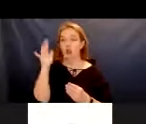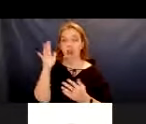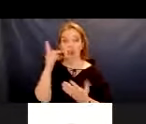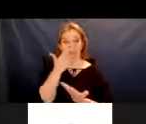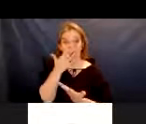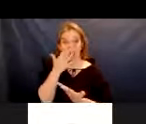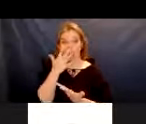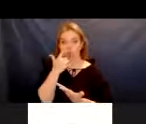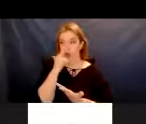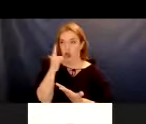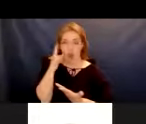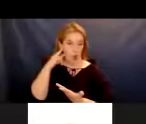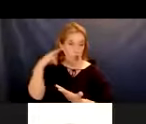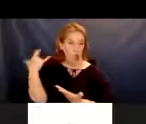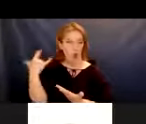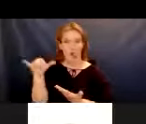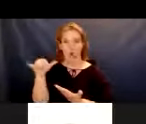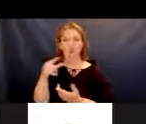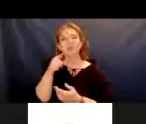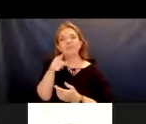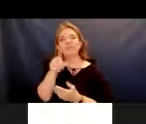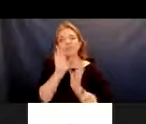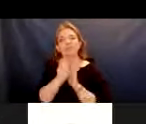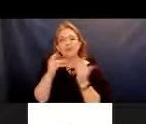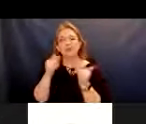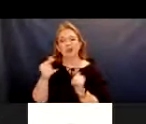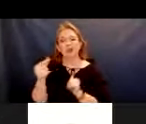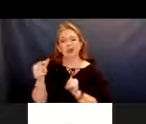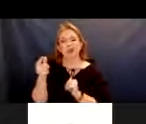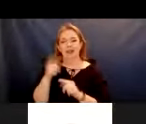some green to them. They're my favorite.